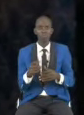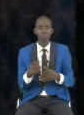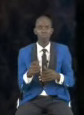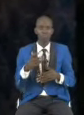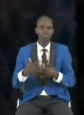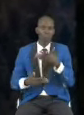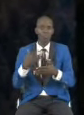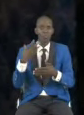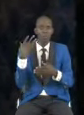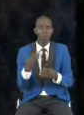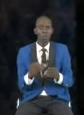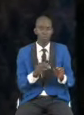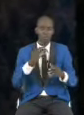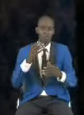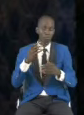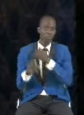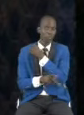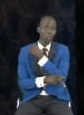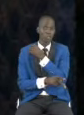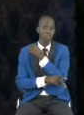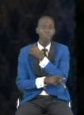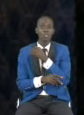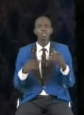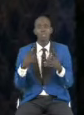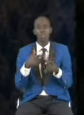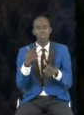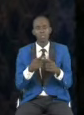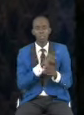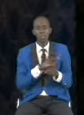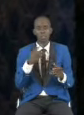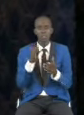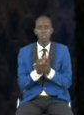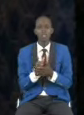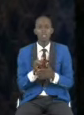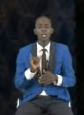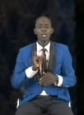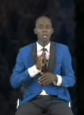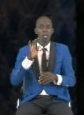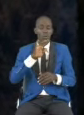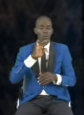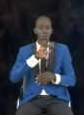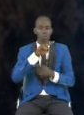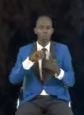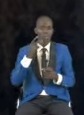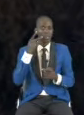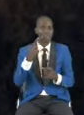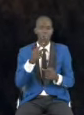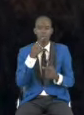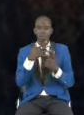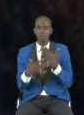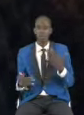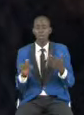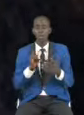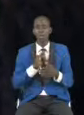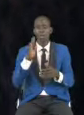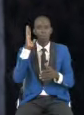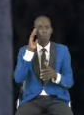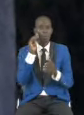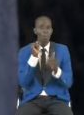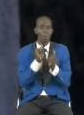Lord said, when I see the blood, I will pass over you. They didn't know what was